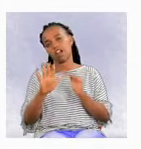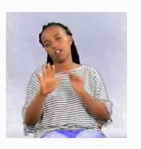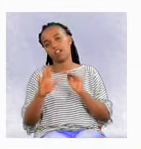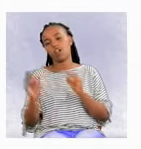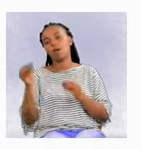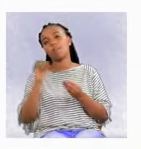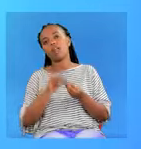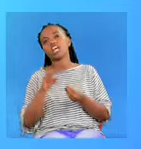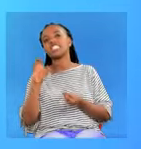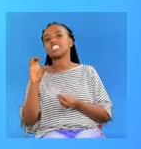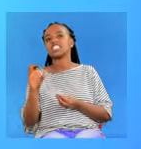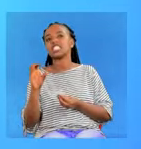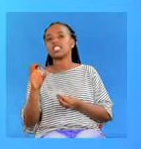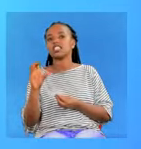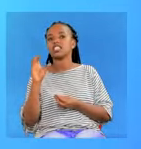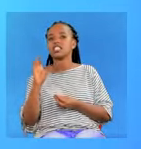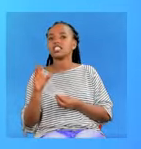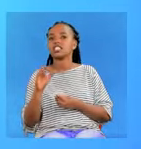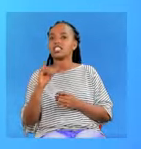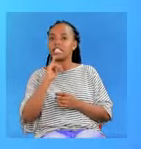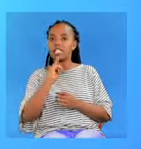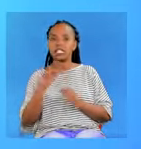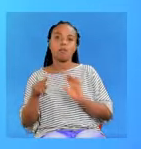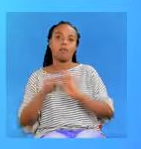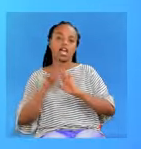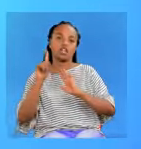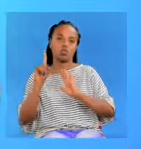plus c is minus 1